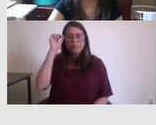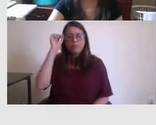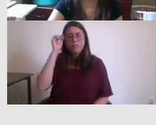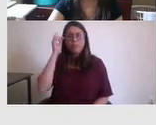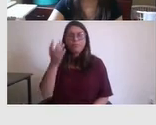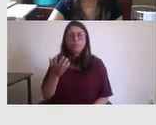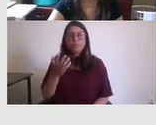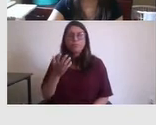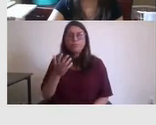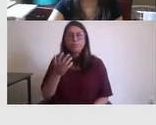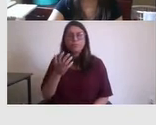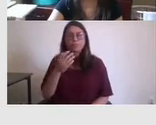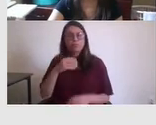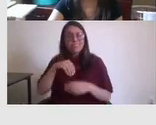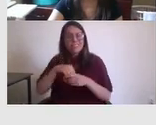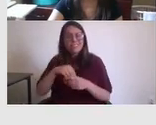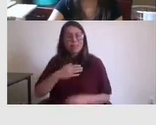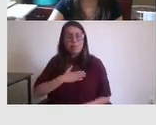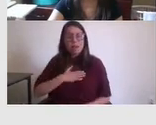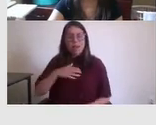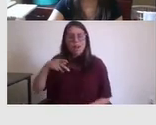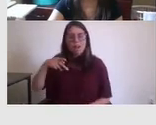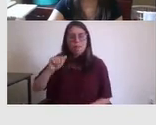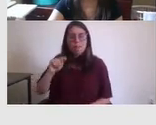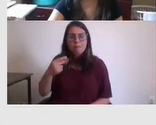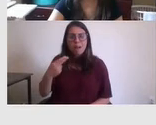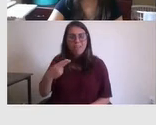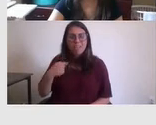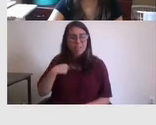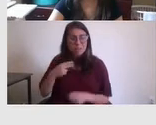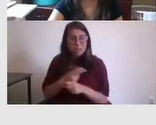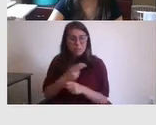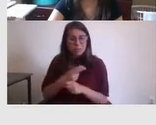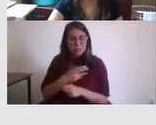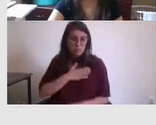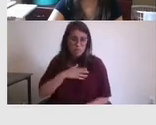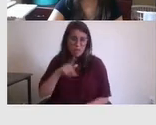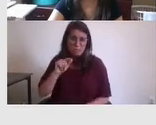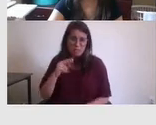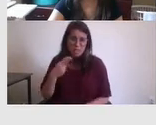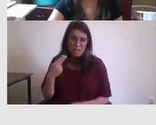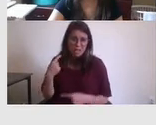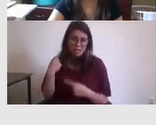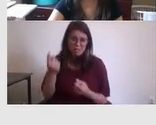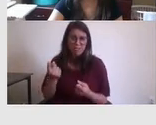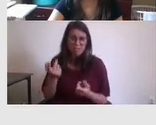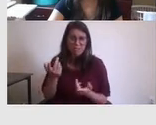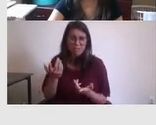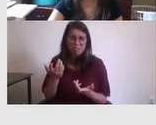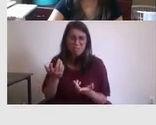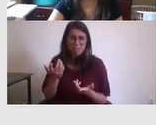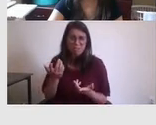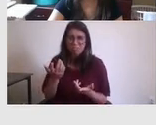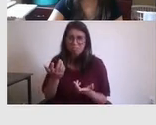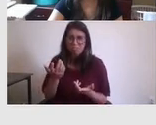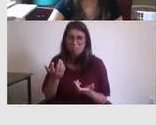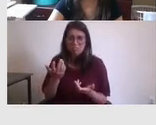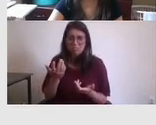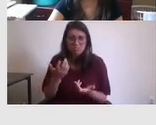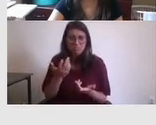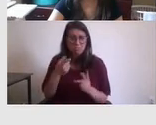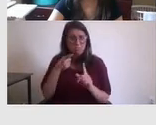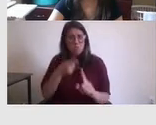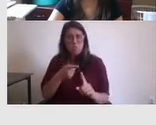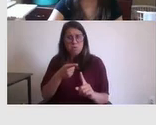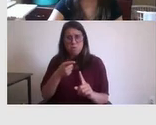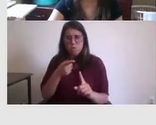within MyPath, and you know, we've been using MyPath, and Kathy can speak to this as well, but we've been using MyPath to try